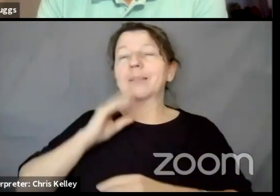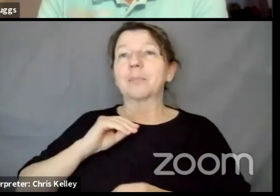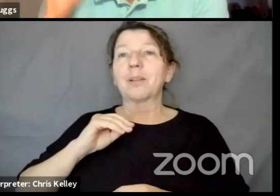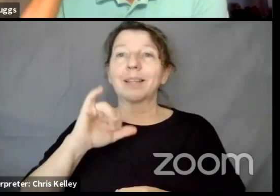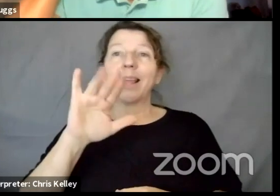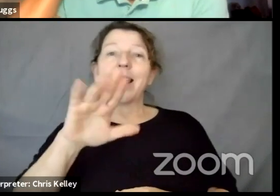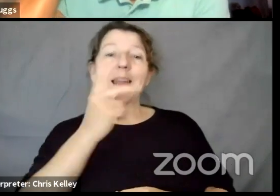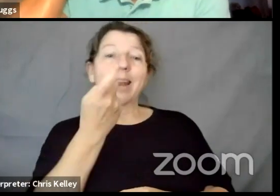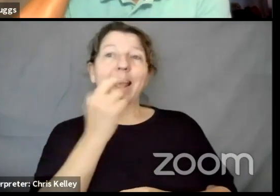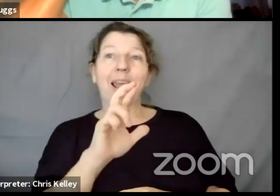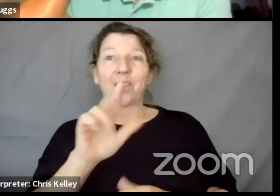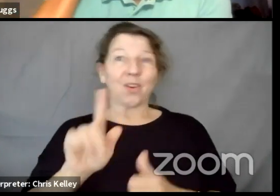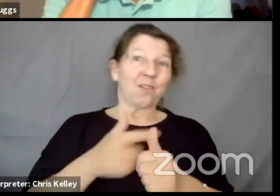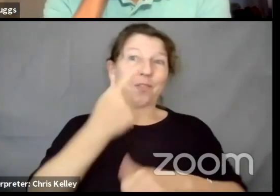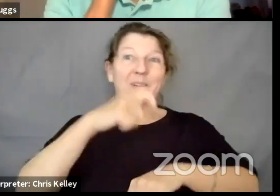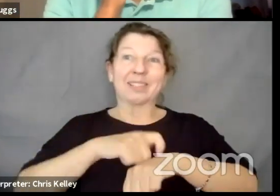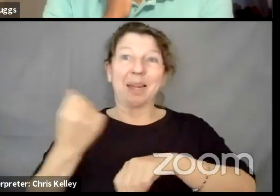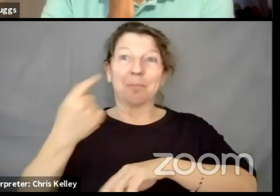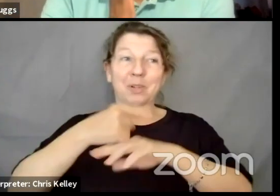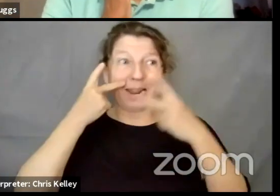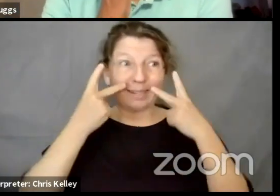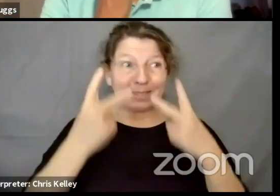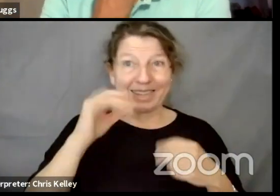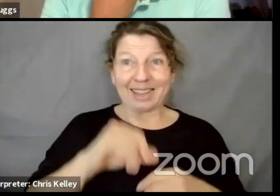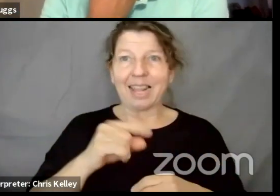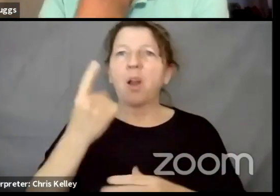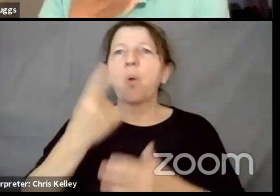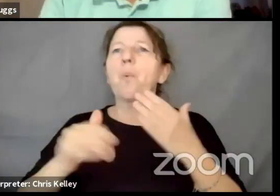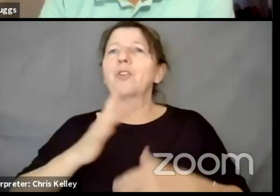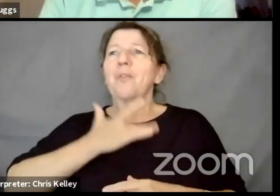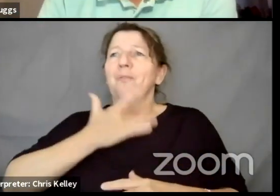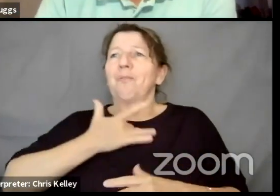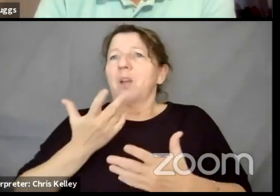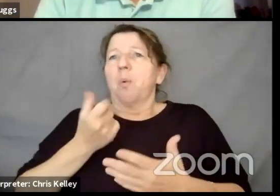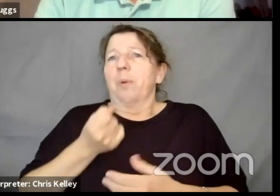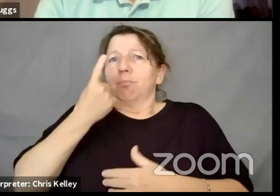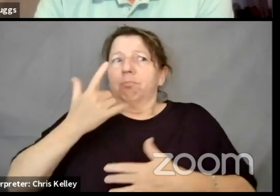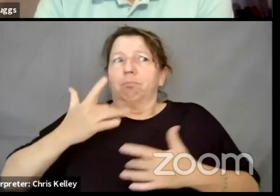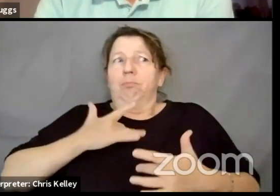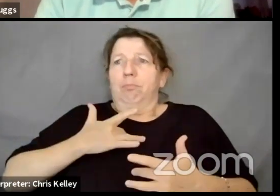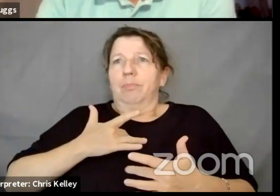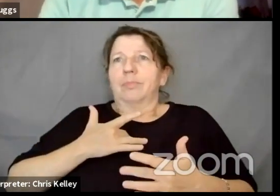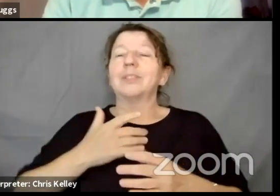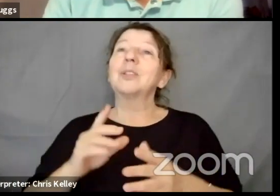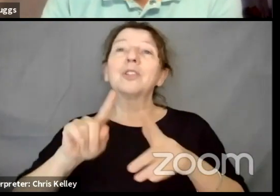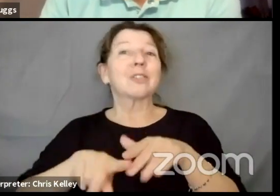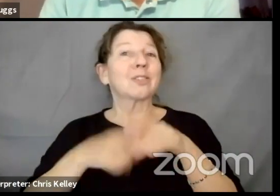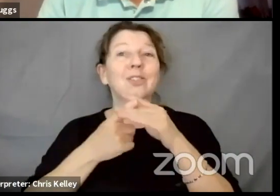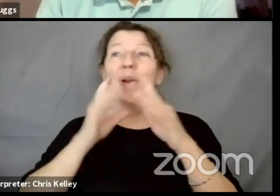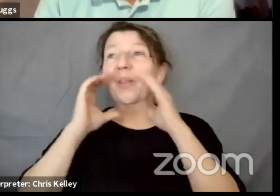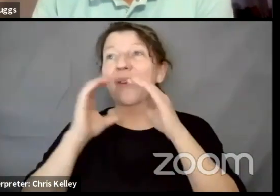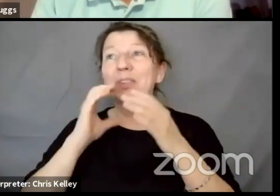you're seeing it for the first time today. What resonates with you and what your thoughts are. So let's just begin a conversation.